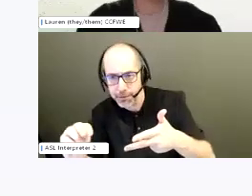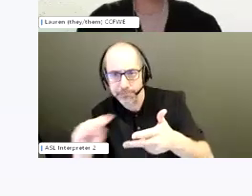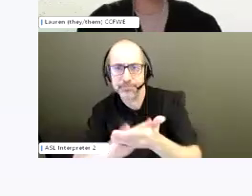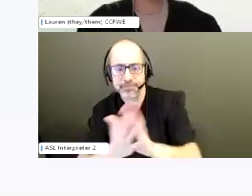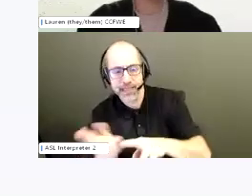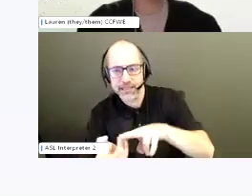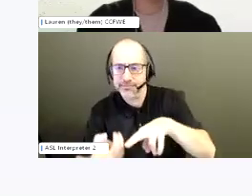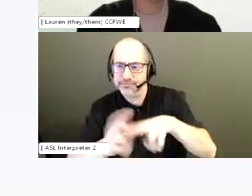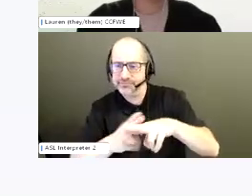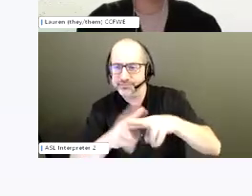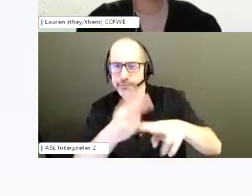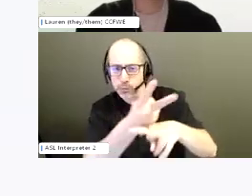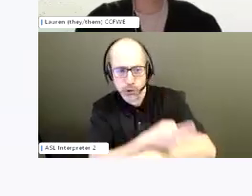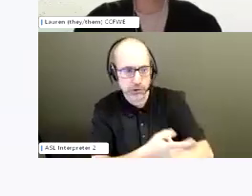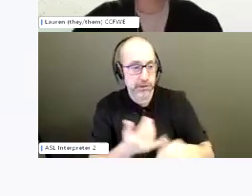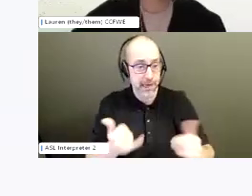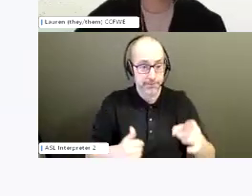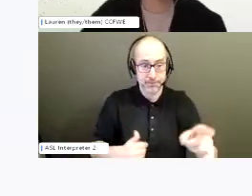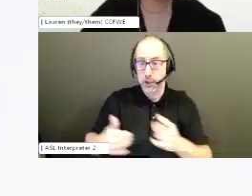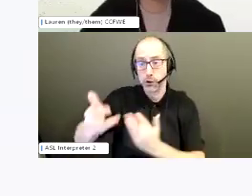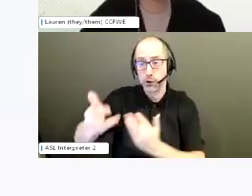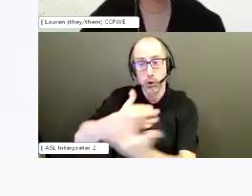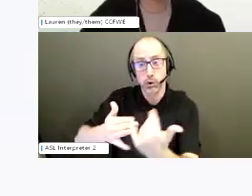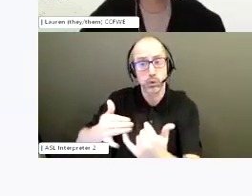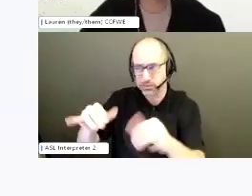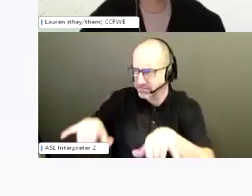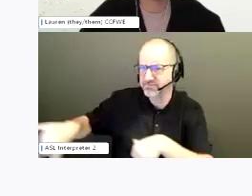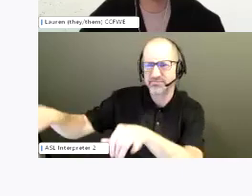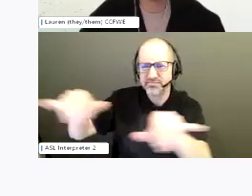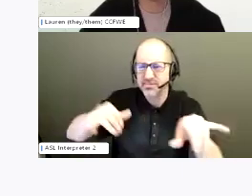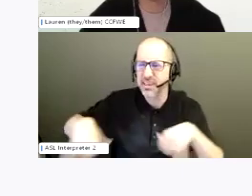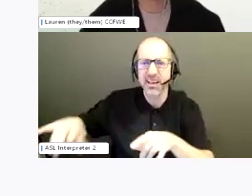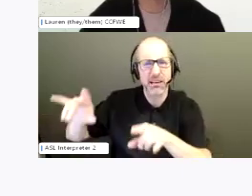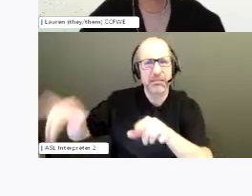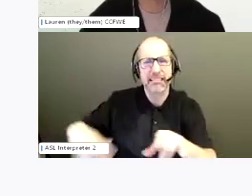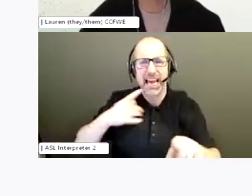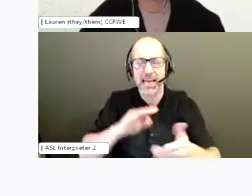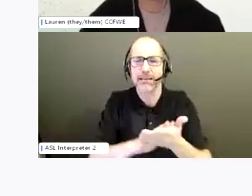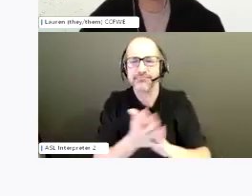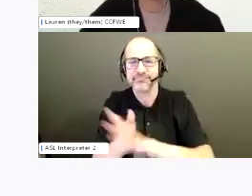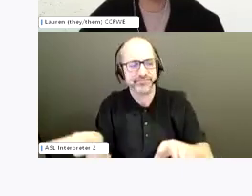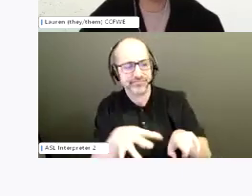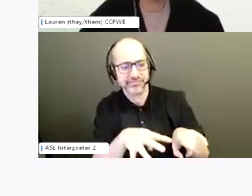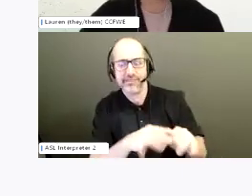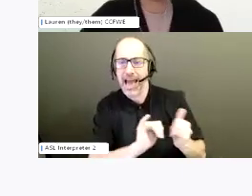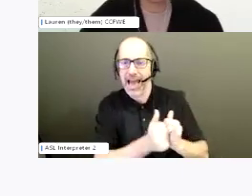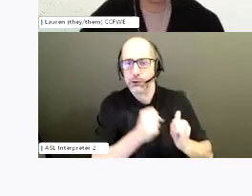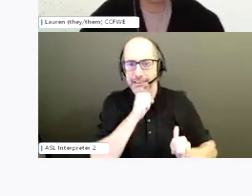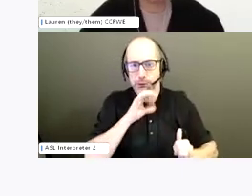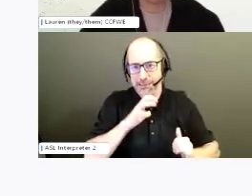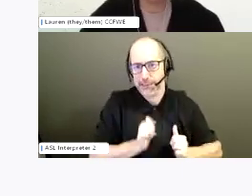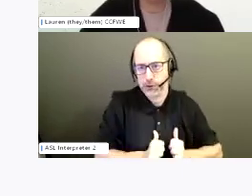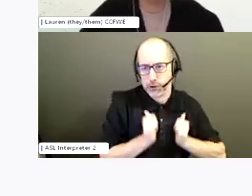economic abuse. So cultural and social norms can significantly shape how senior survivors experience and